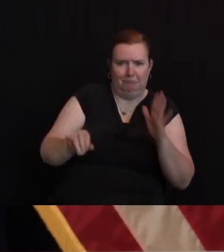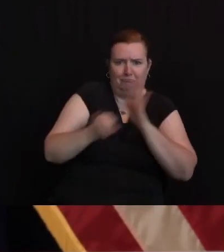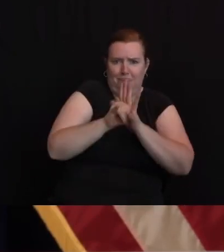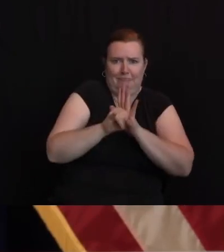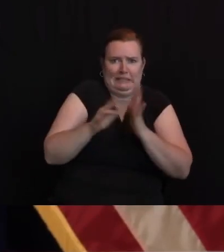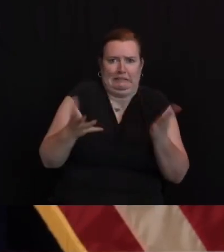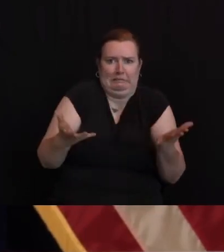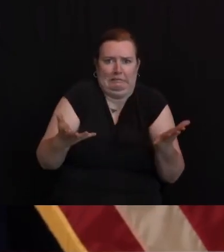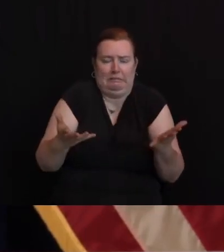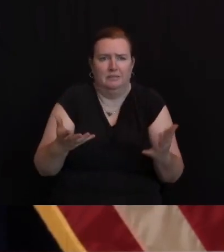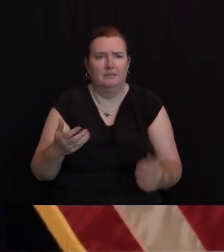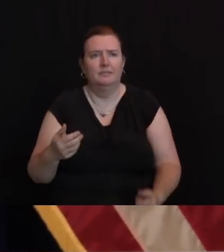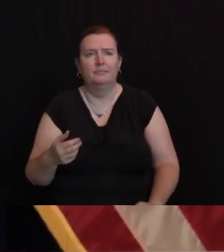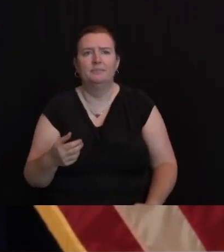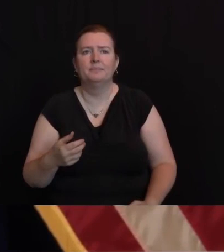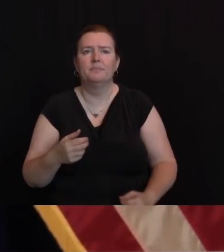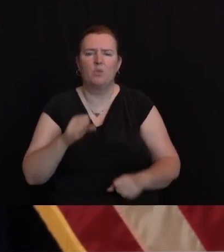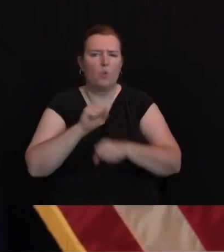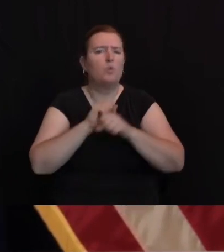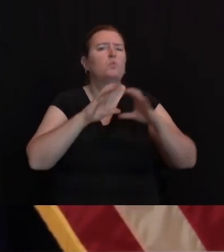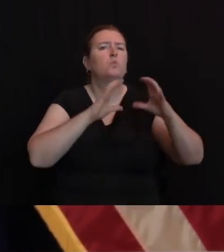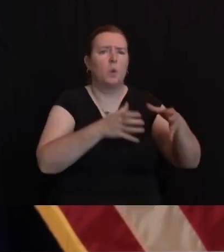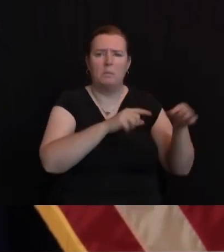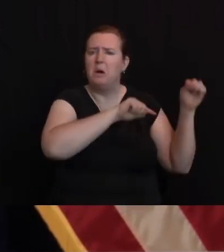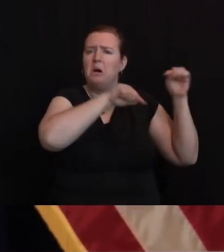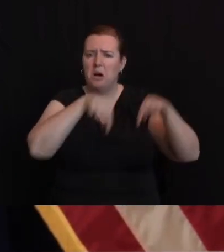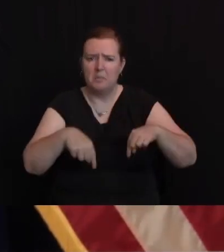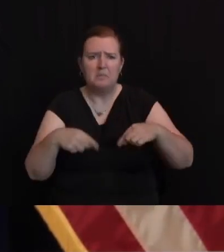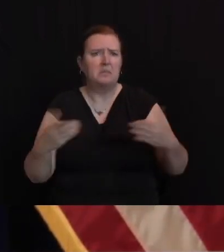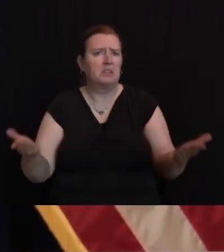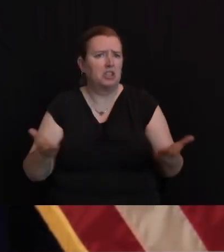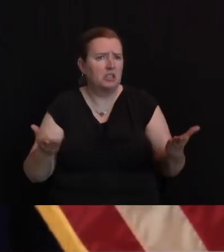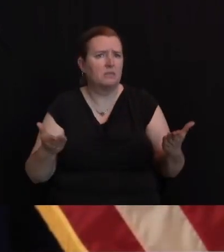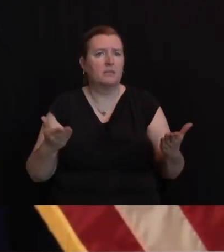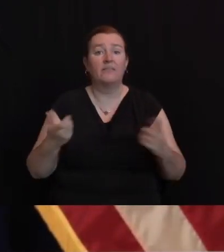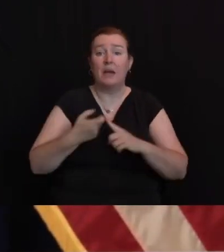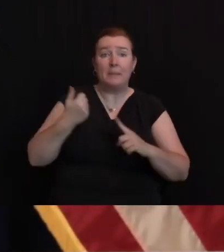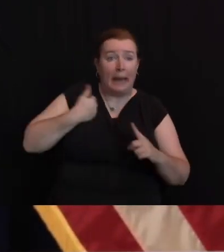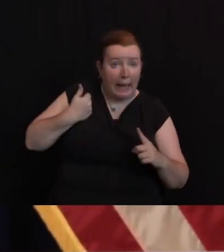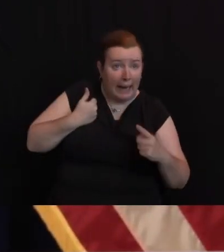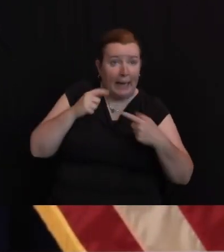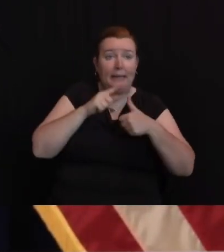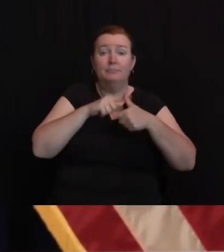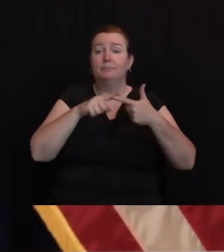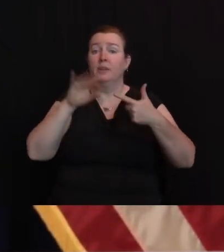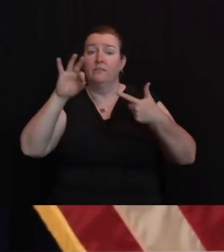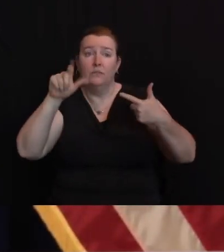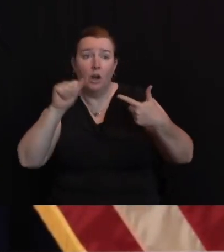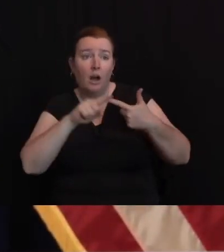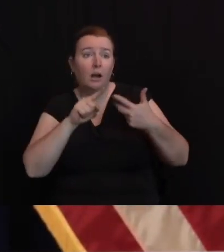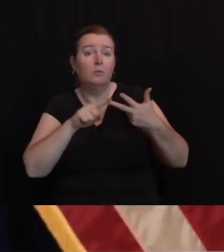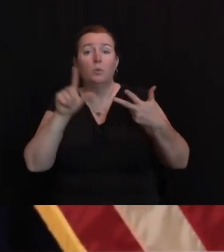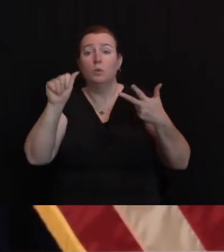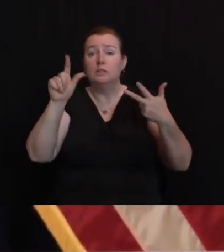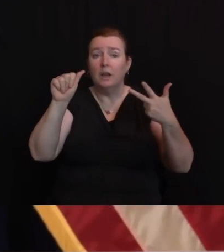Crews are coming in and are here from Canada, Florida, Louisiana,